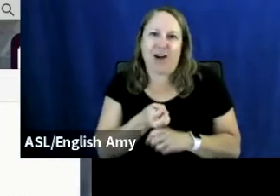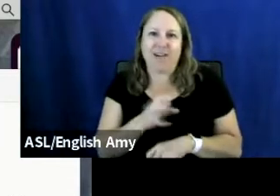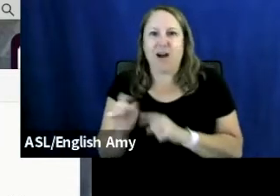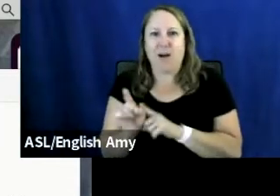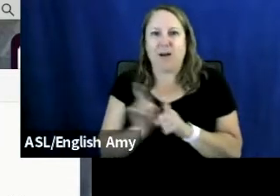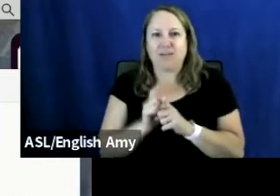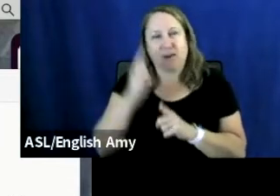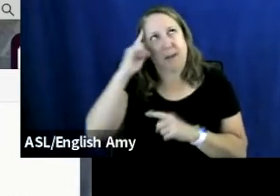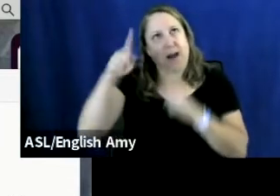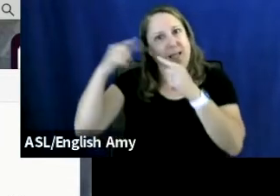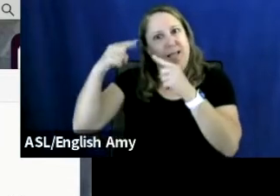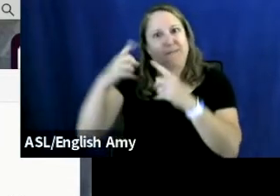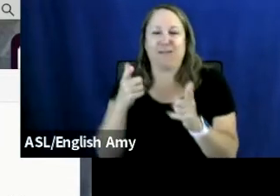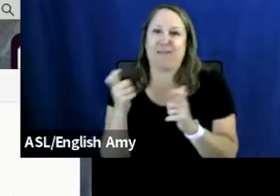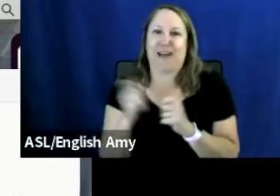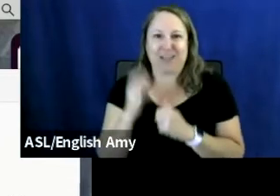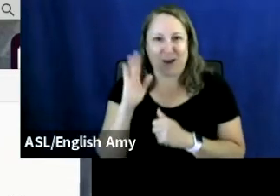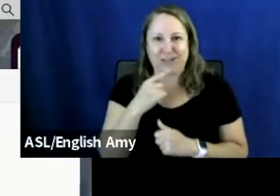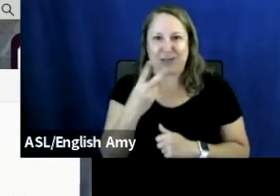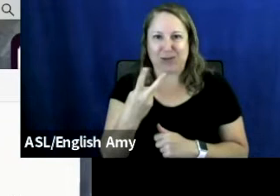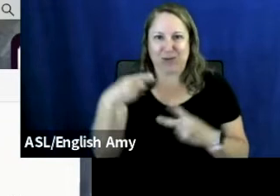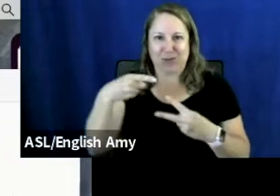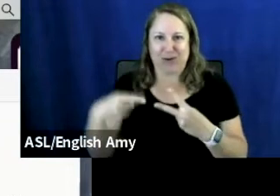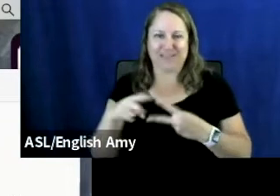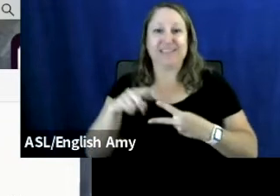really fast. I'm gonna say 2 points. Setting those